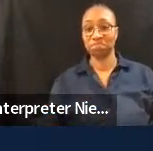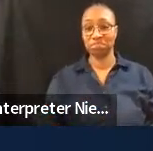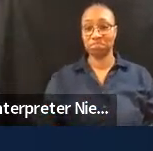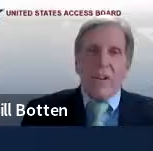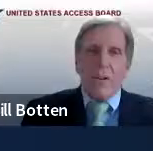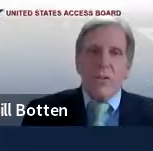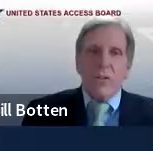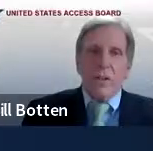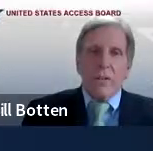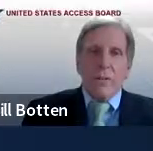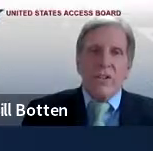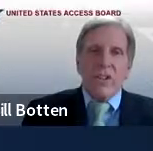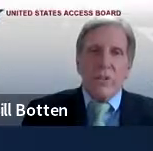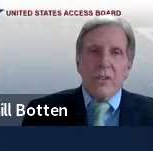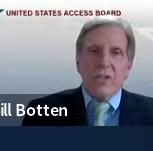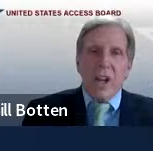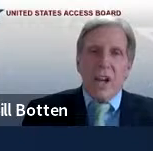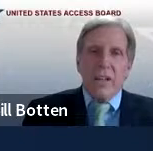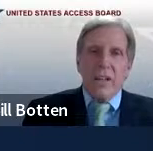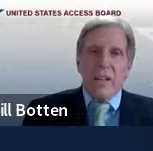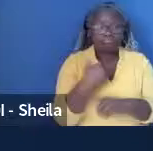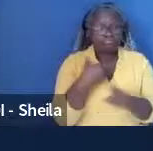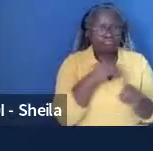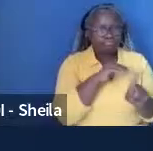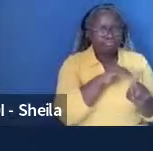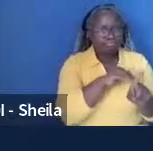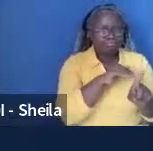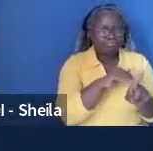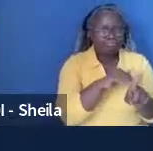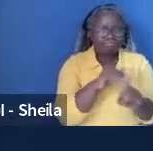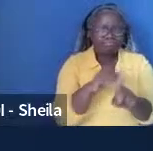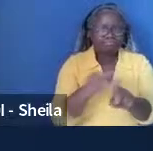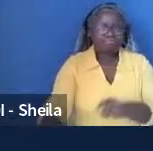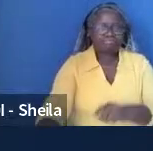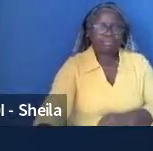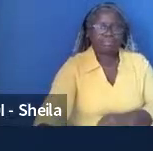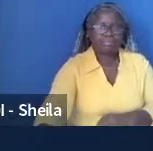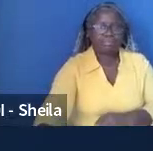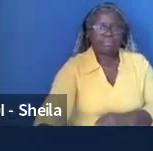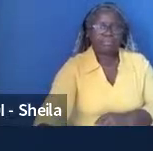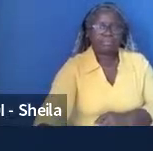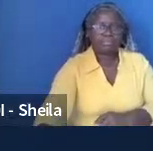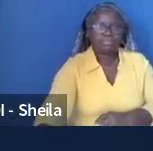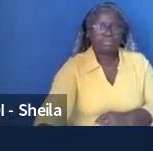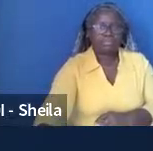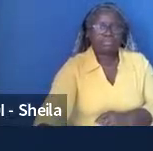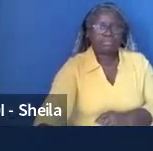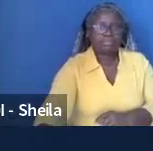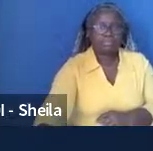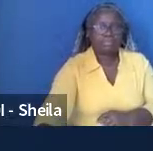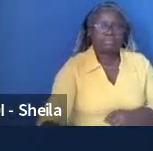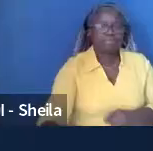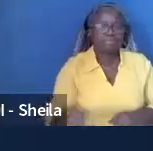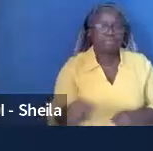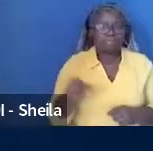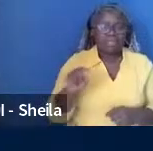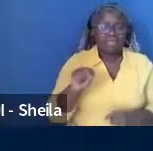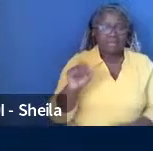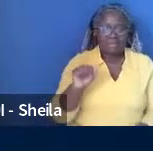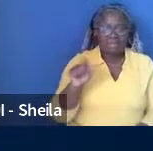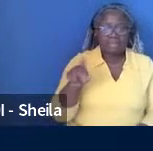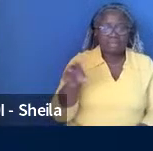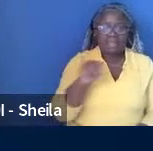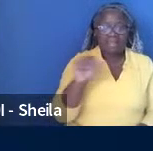2010 ADA standards for accessible design, as well as Architectural Barriers Act, address all types of